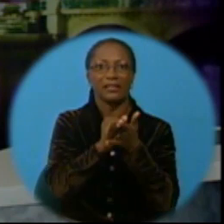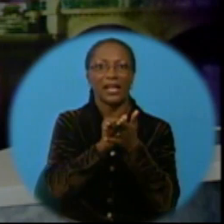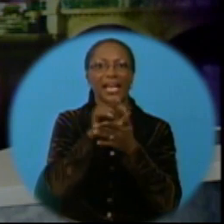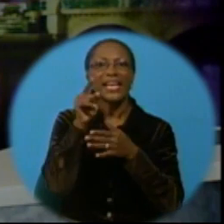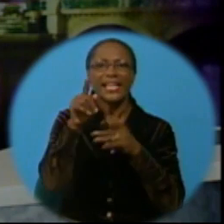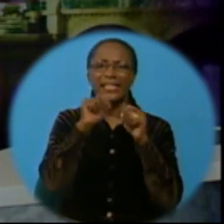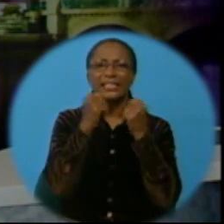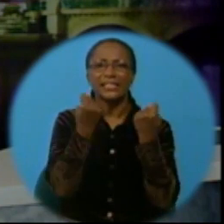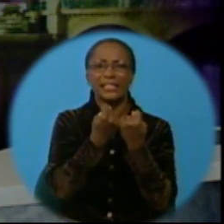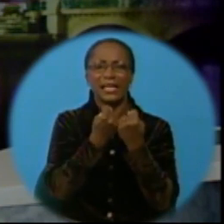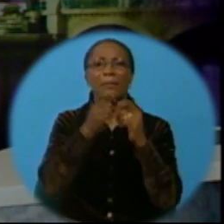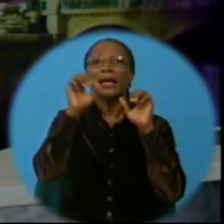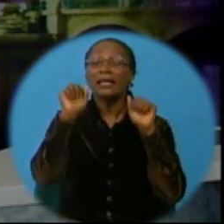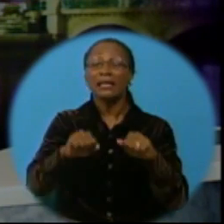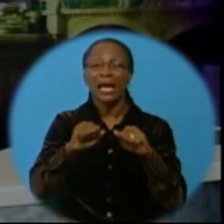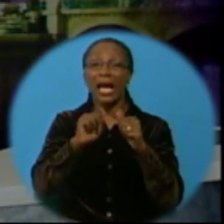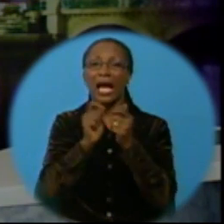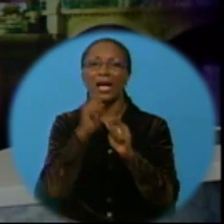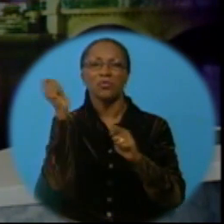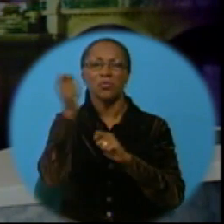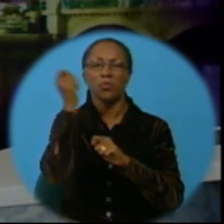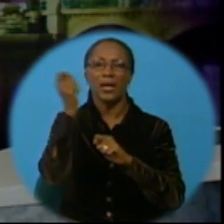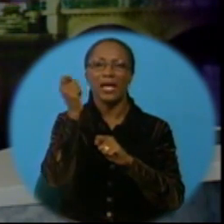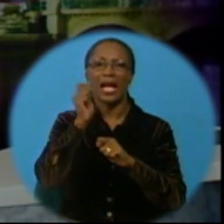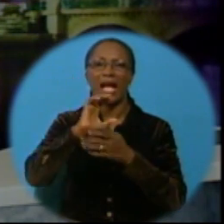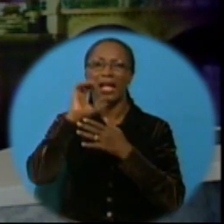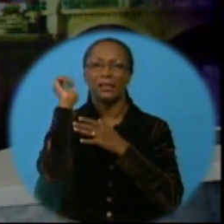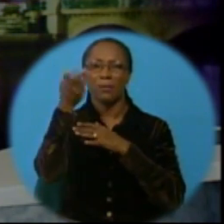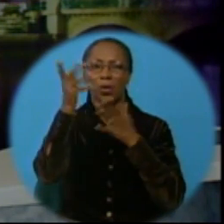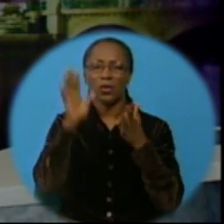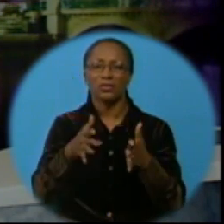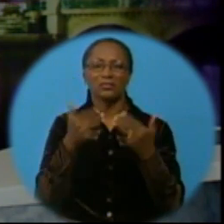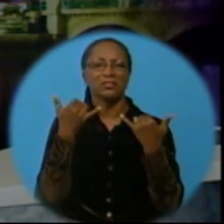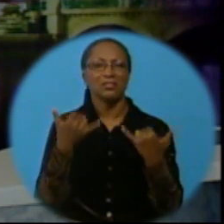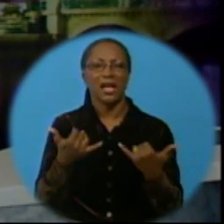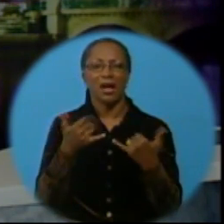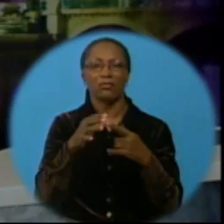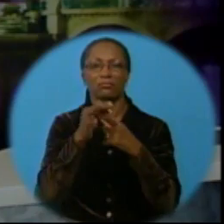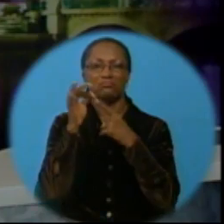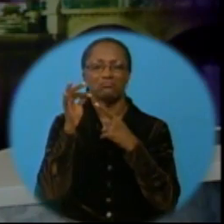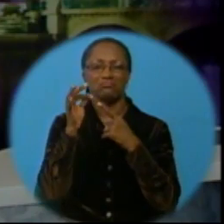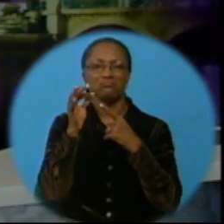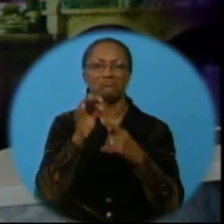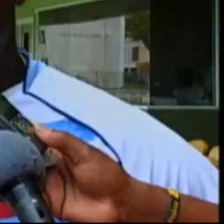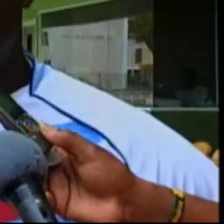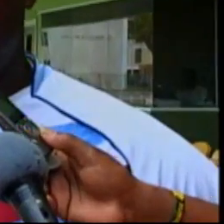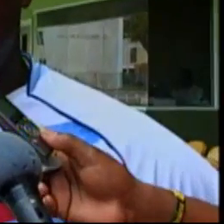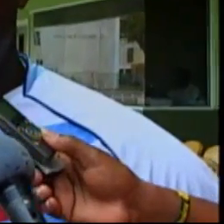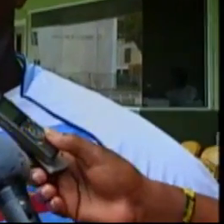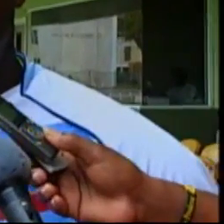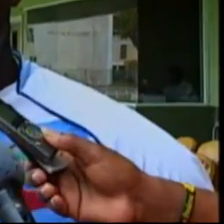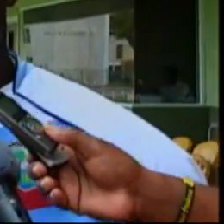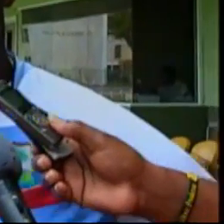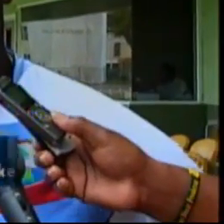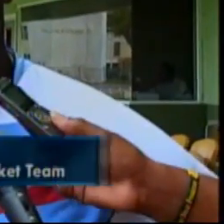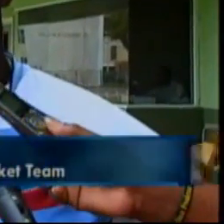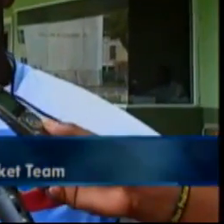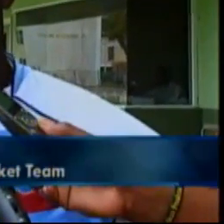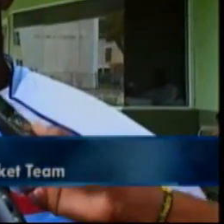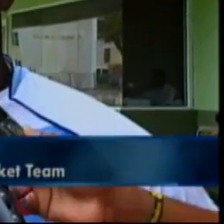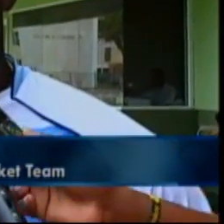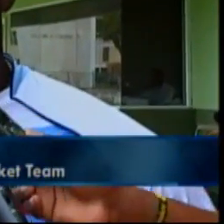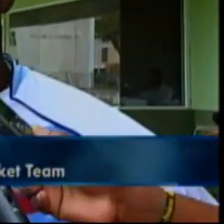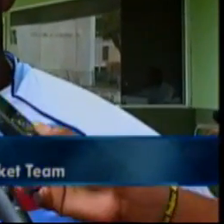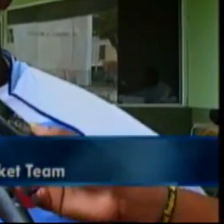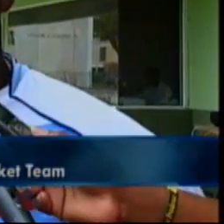anyone, especially with the bowlers he now has at his disposal. We've got Jerome Taylor who's a quality bowler.